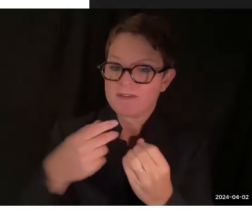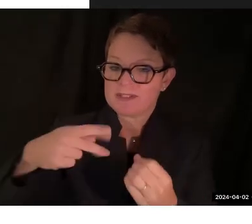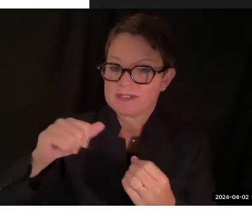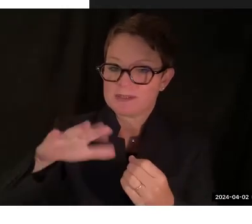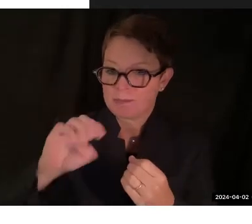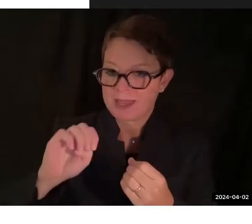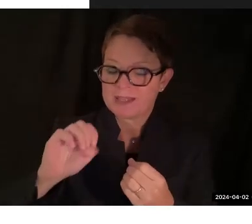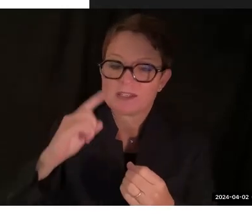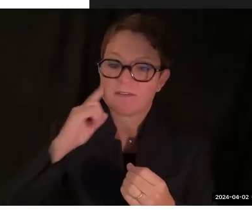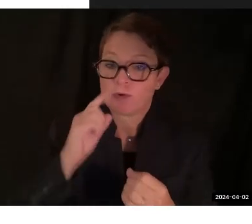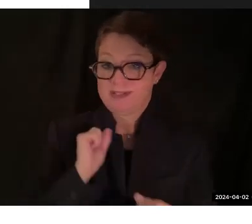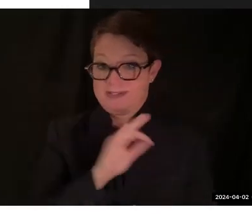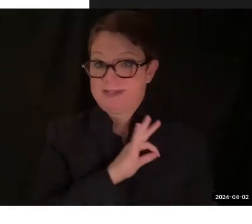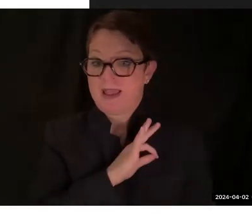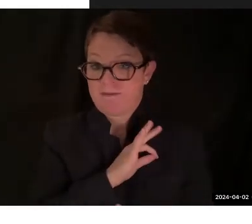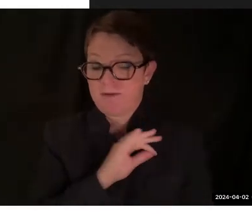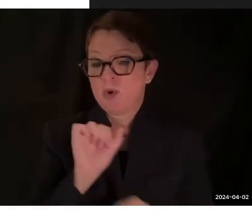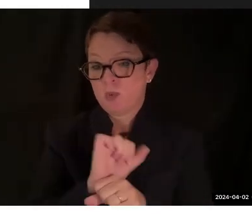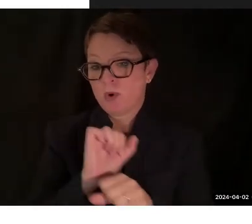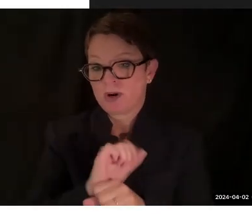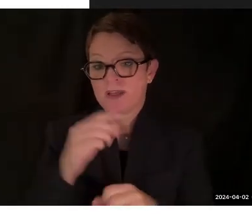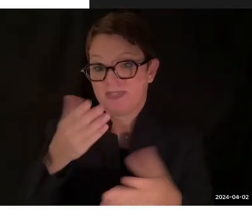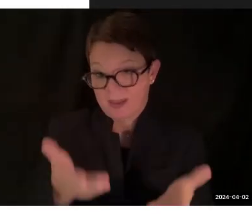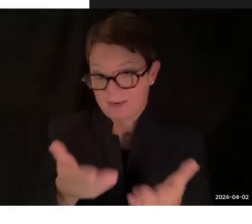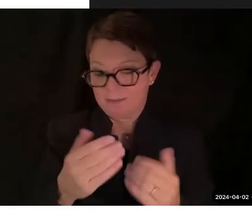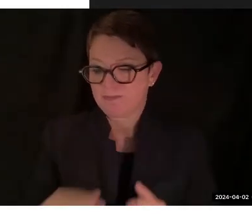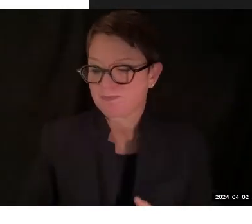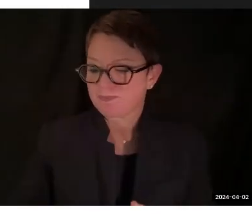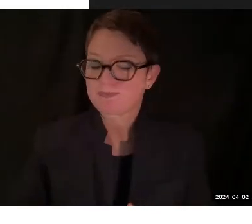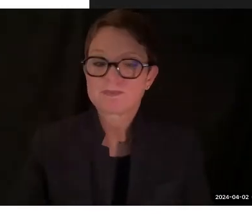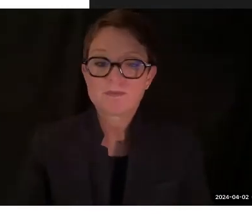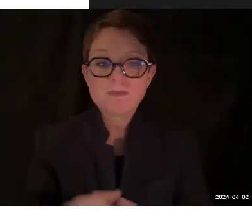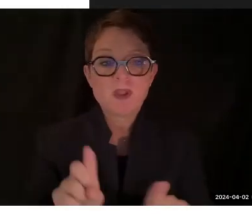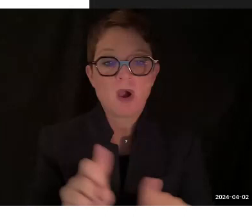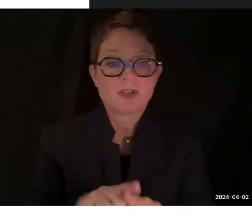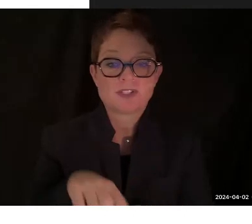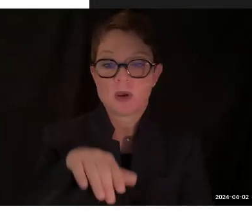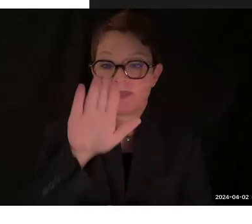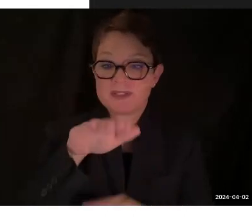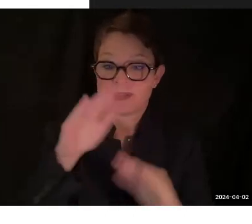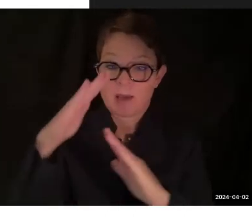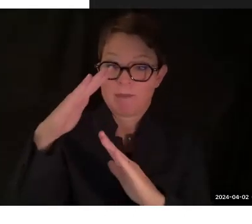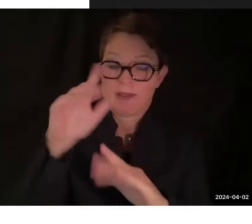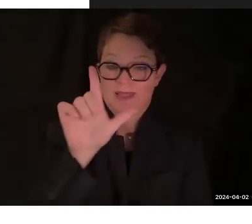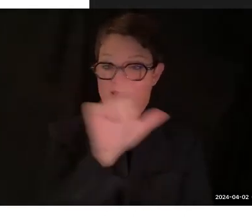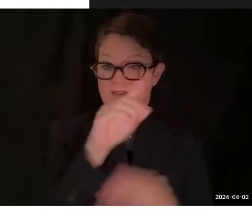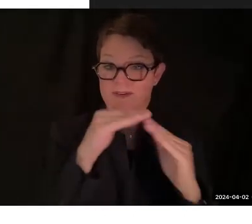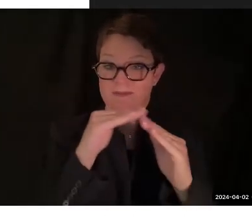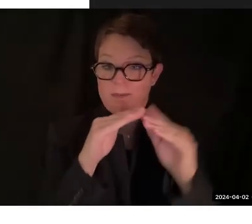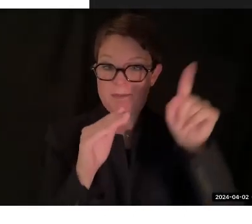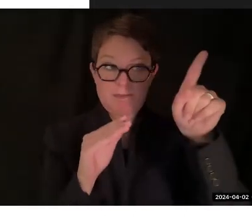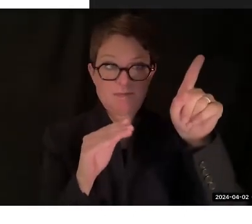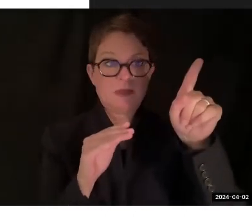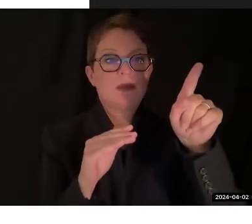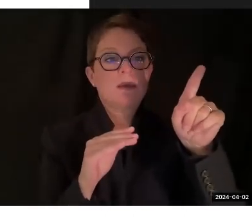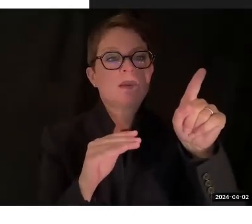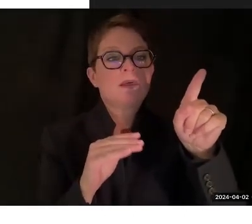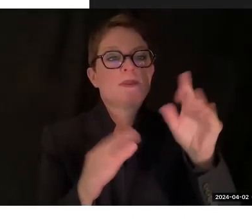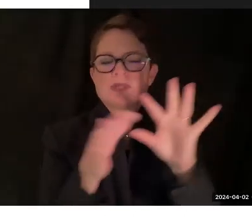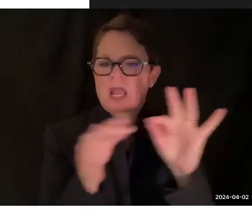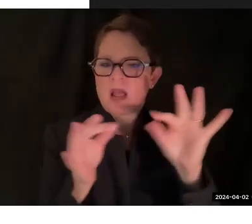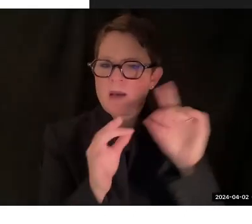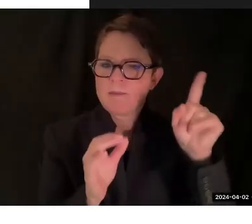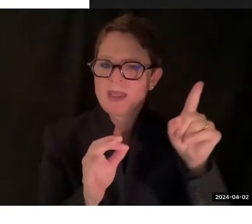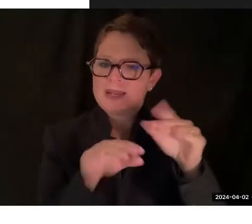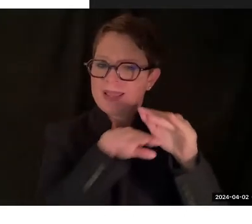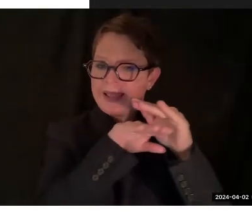arena staff. And then we've also located up to the top left of the page, there was a comment there about